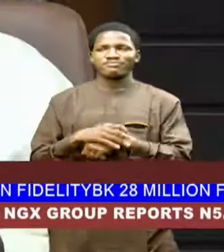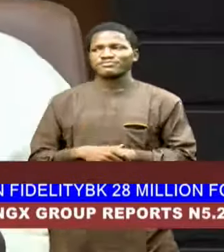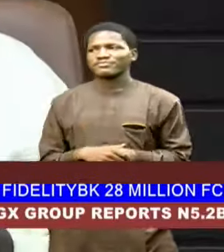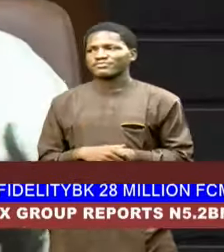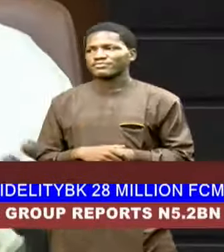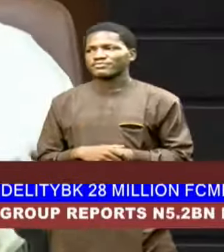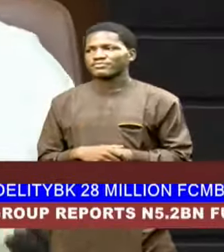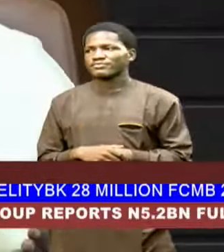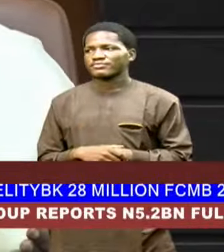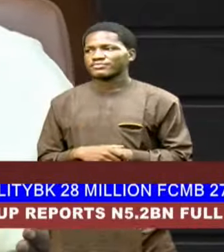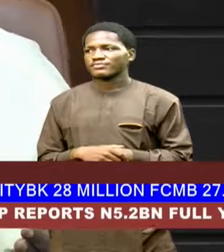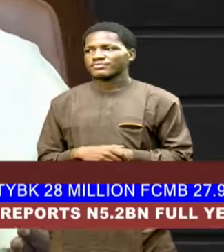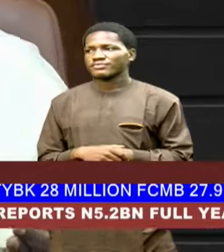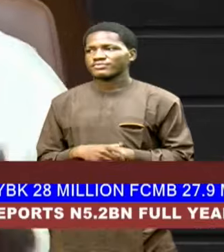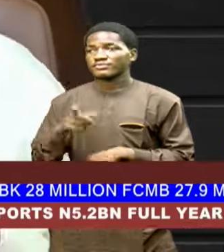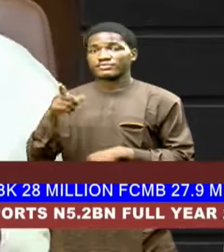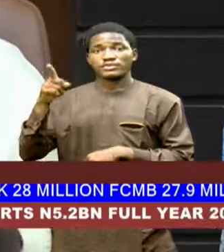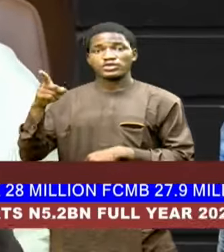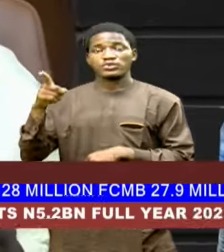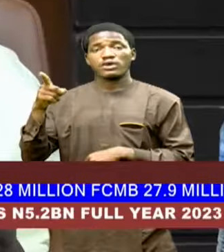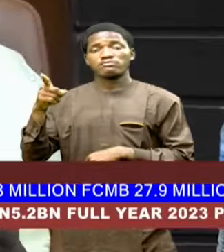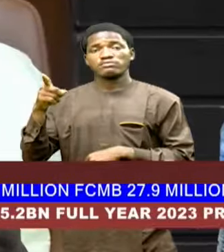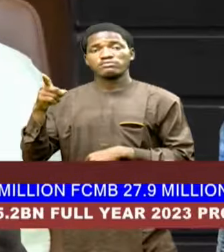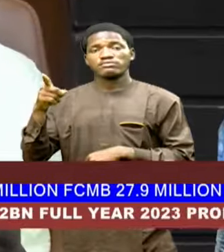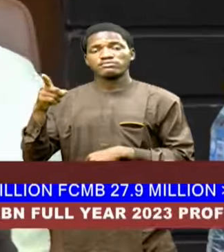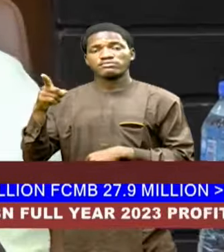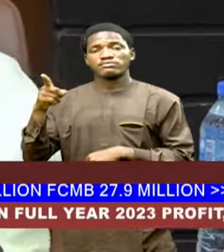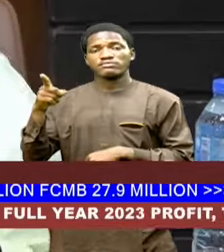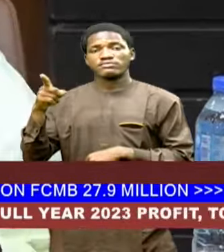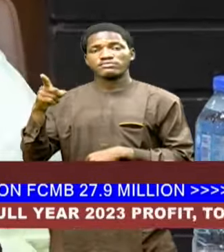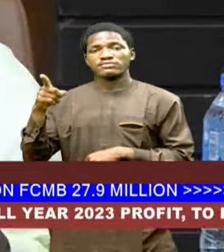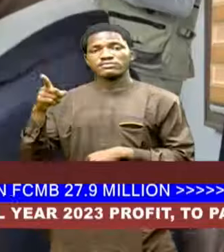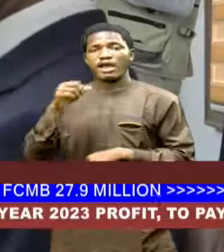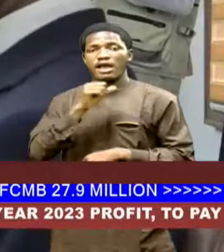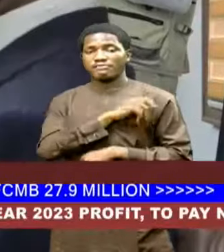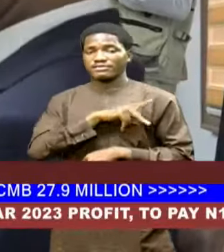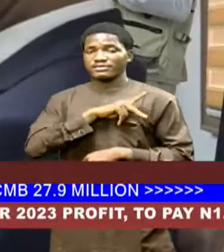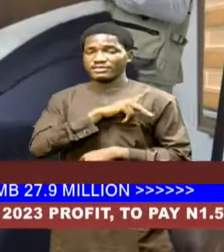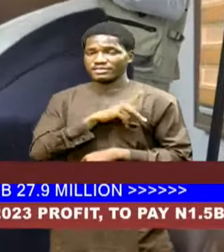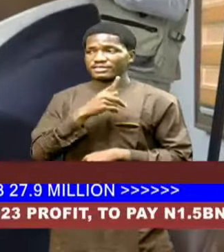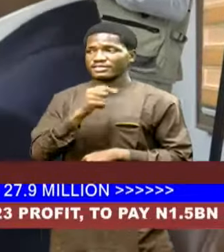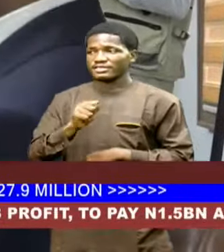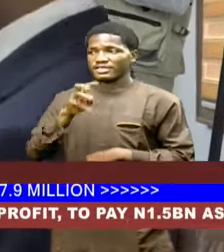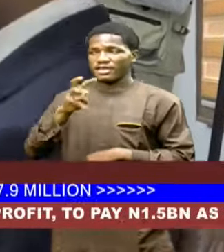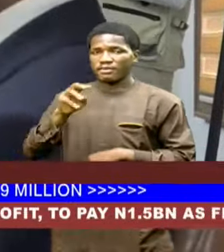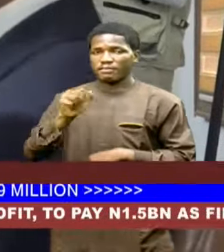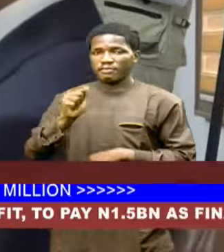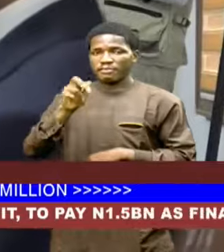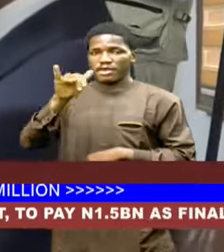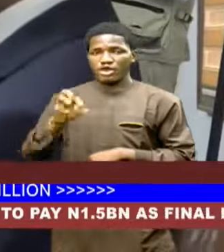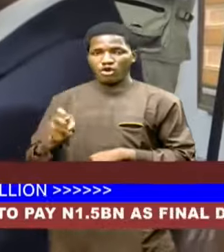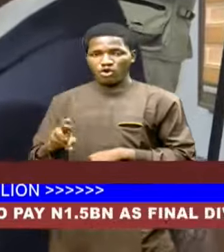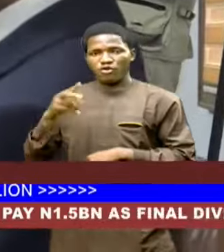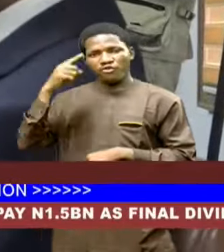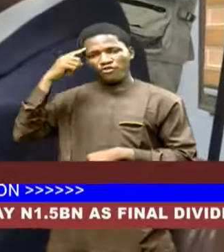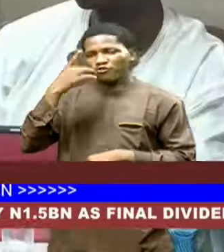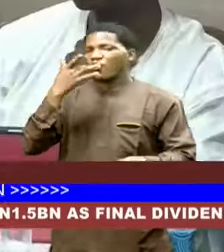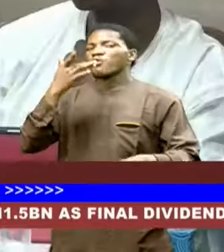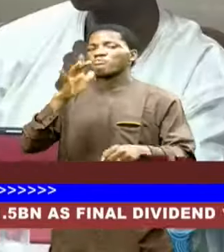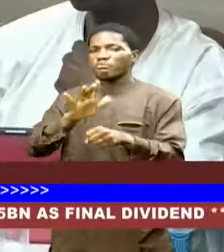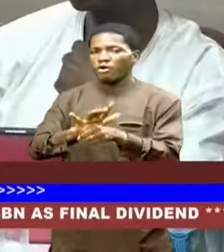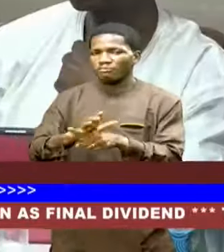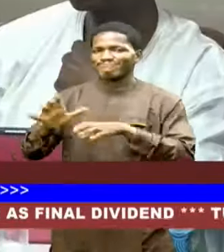Institute of Nigeria, Abdul Ganiu Obatonyibo, appreciated the mayor for being a man of his words, having fulfilled his promise